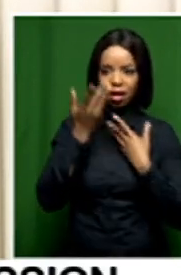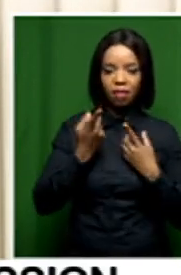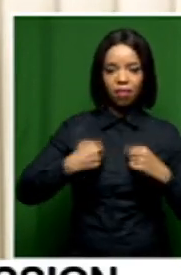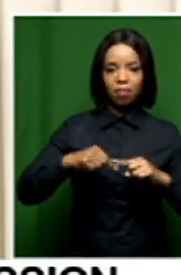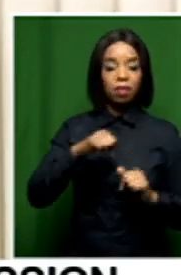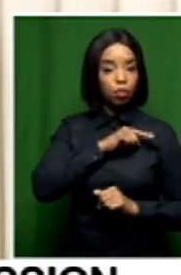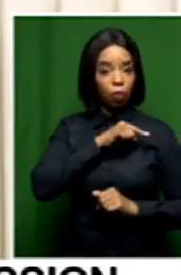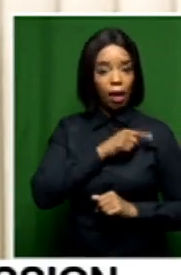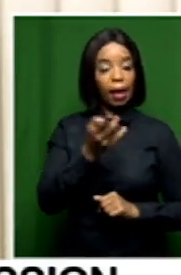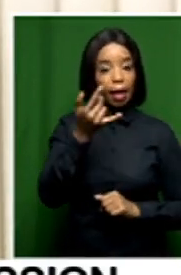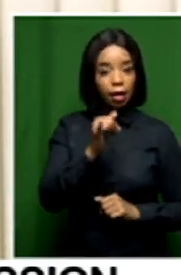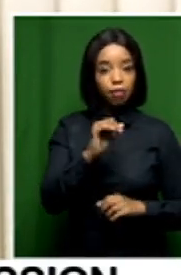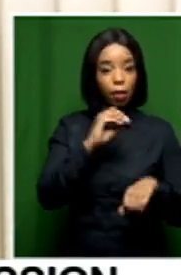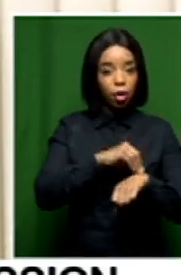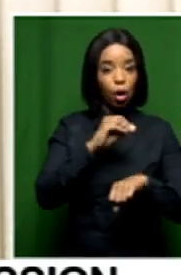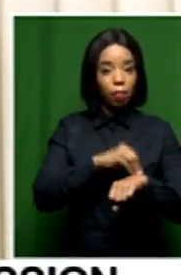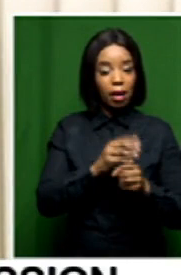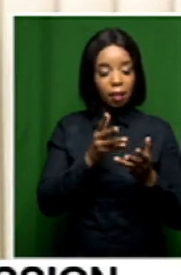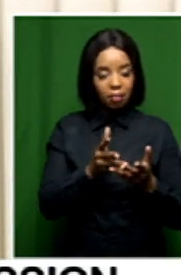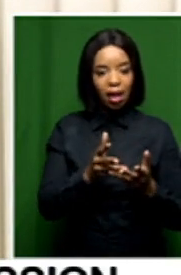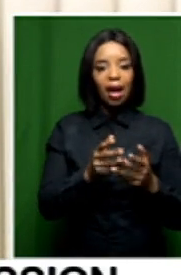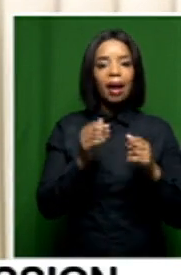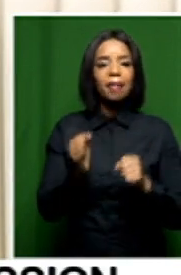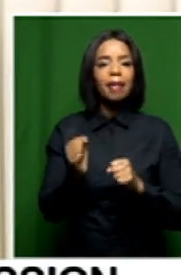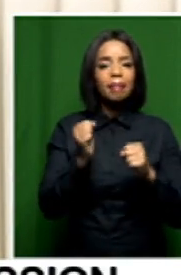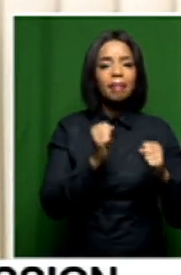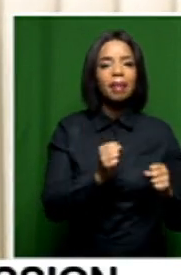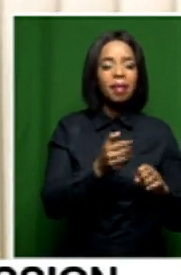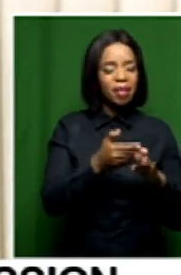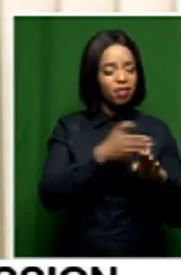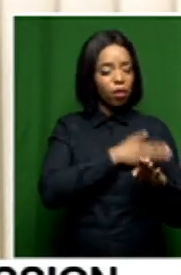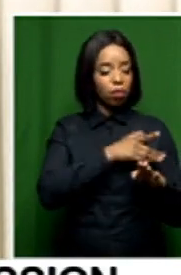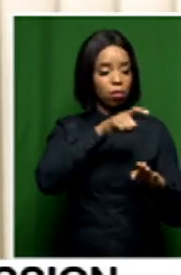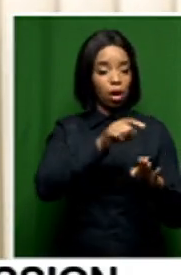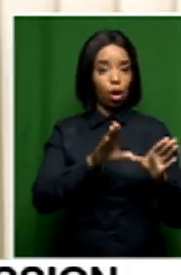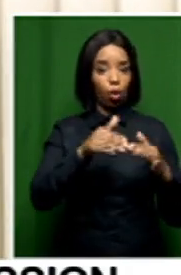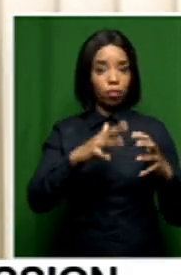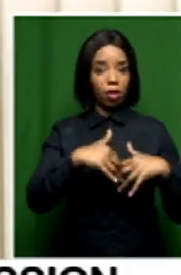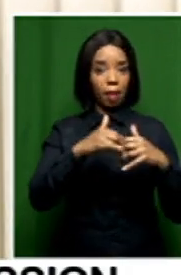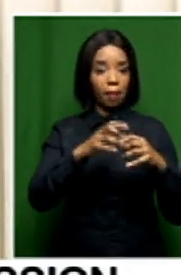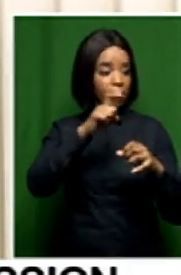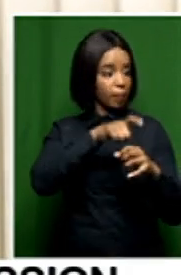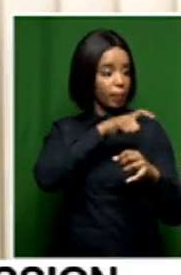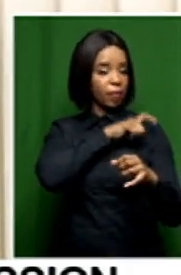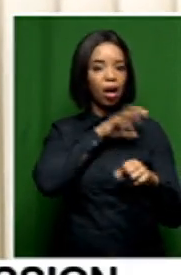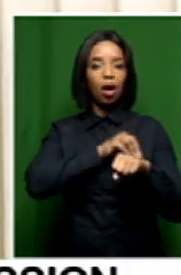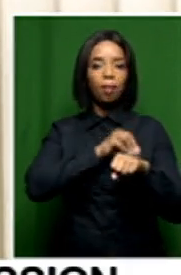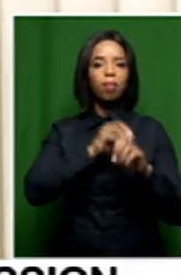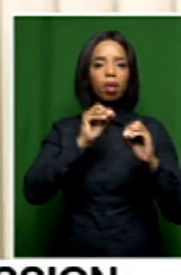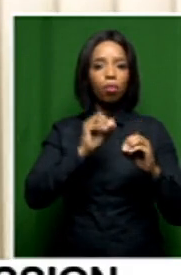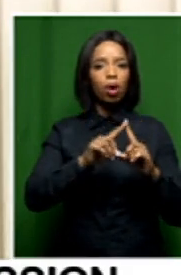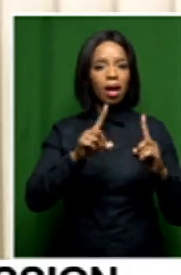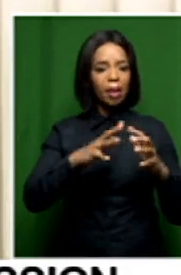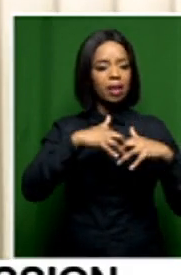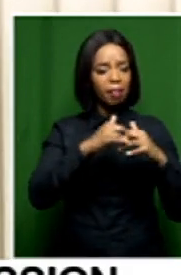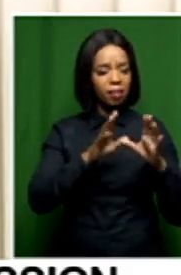problem years after you've started a comprehensive investigations to the issues that you have, you haven't achieved anything. You